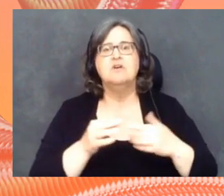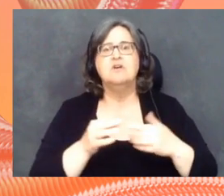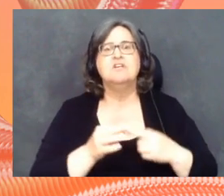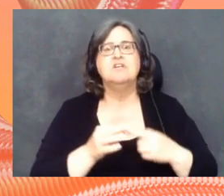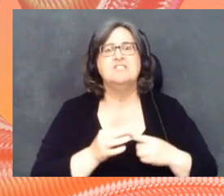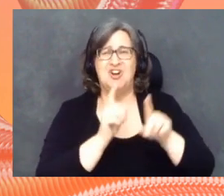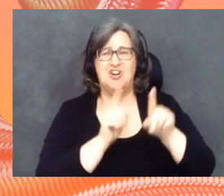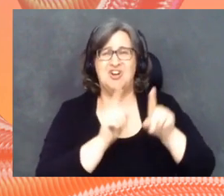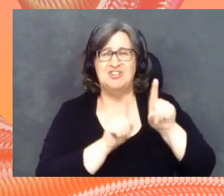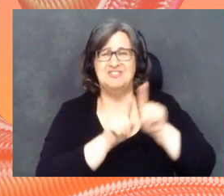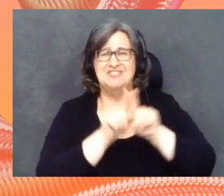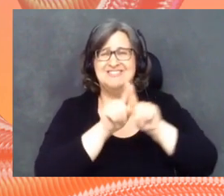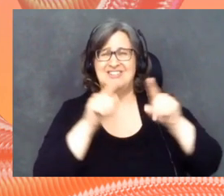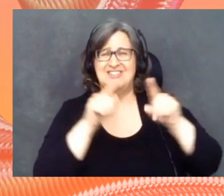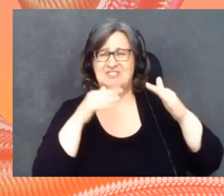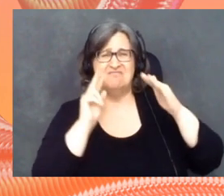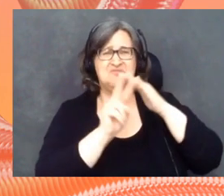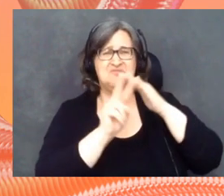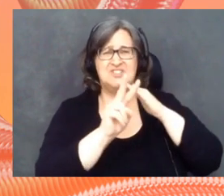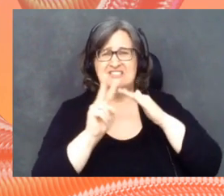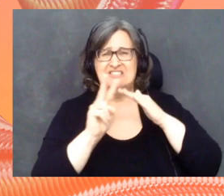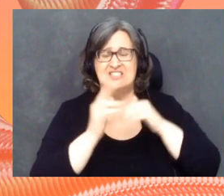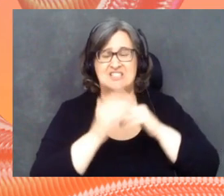you talk about us?